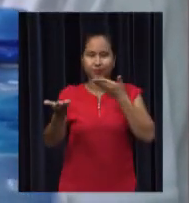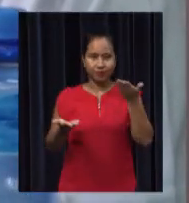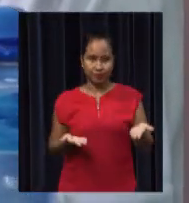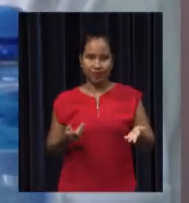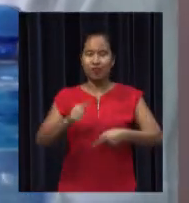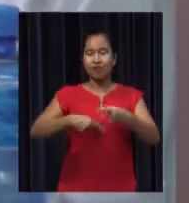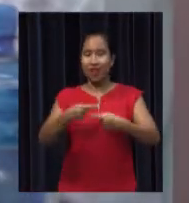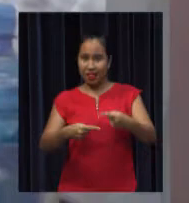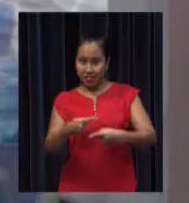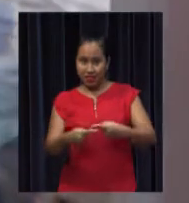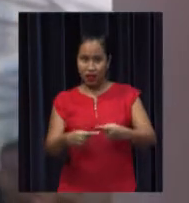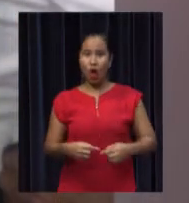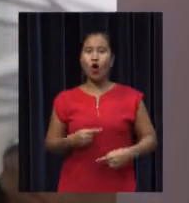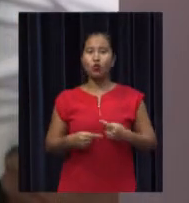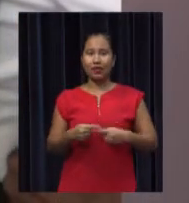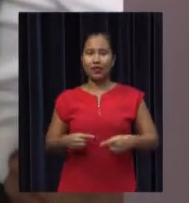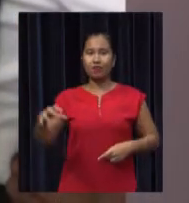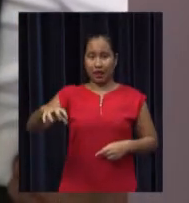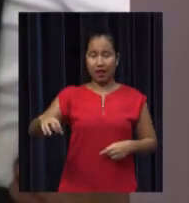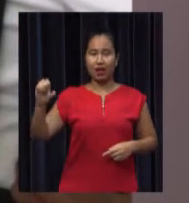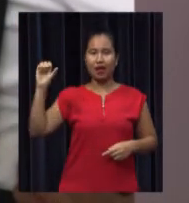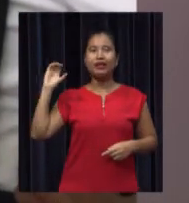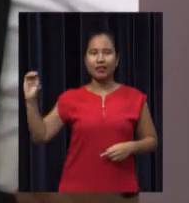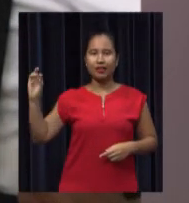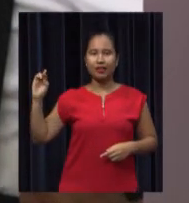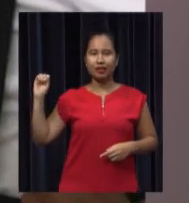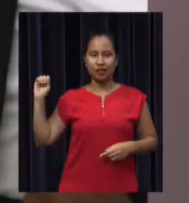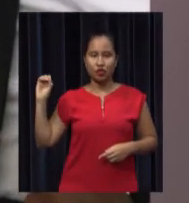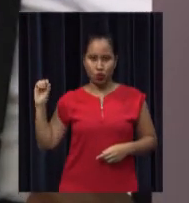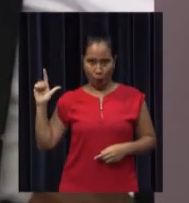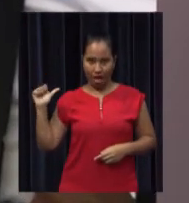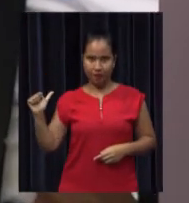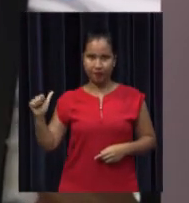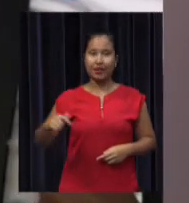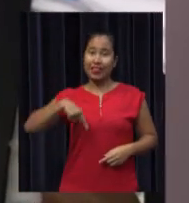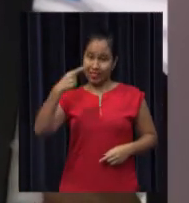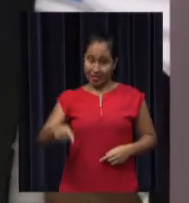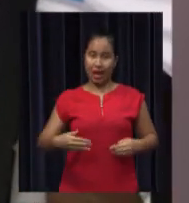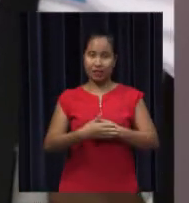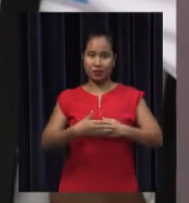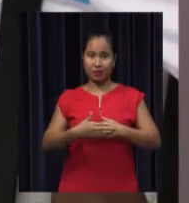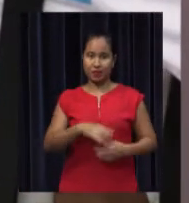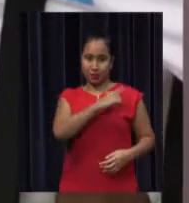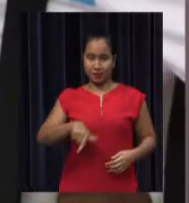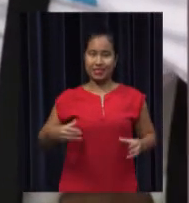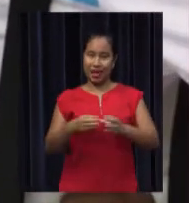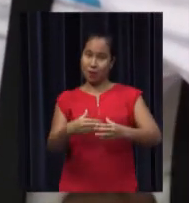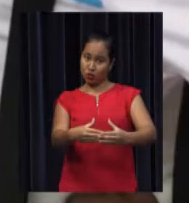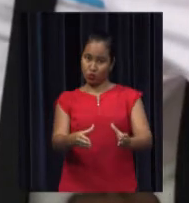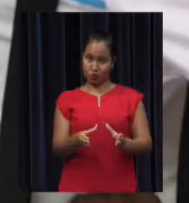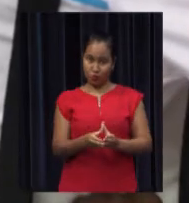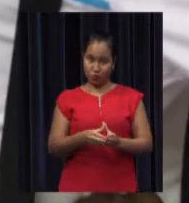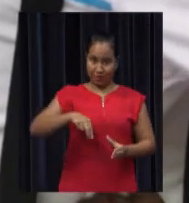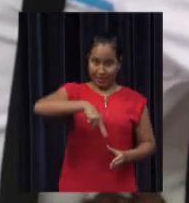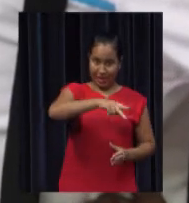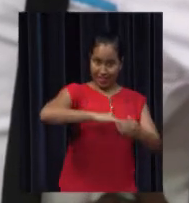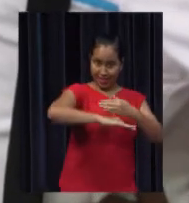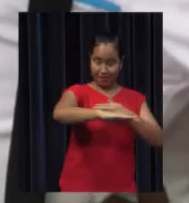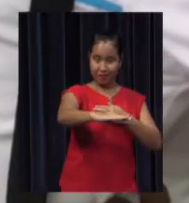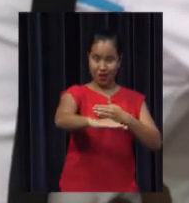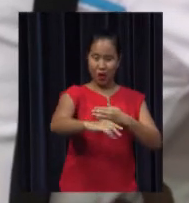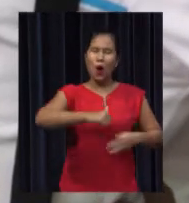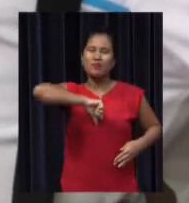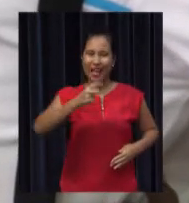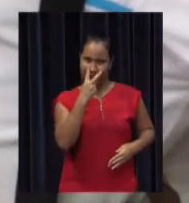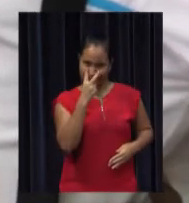related to the further development of Crayola. After the meeting, the president and his delegation took a field trip to